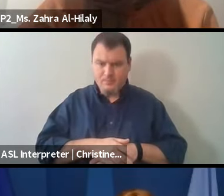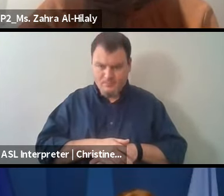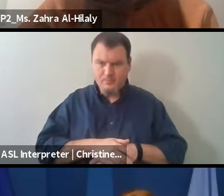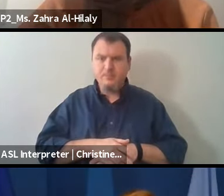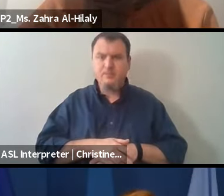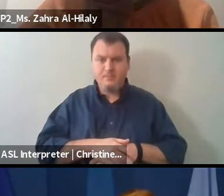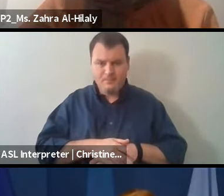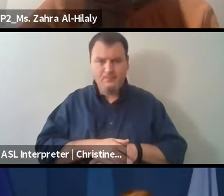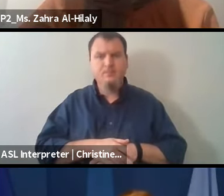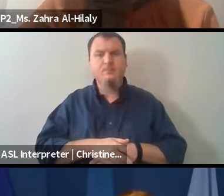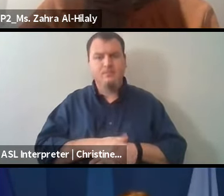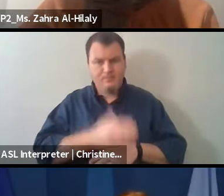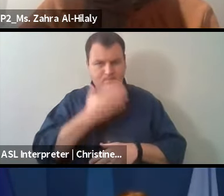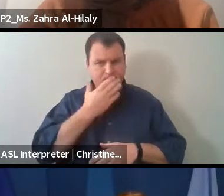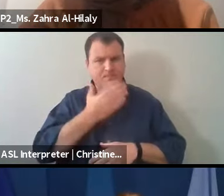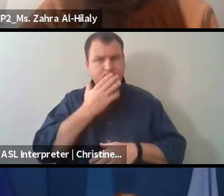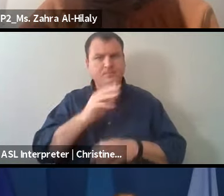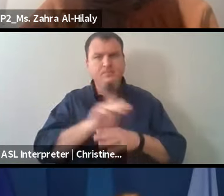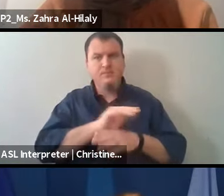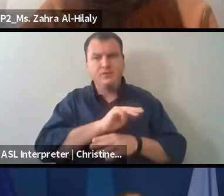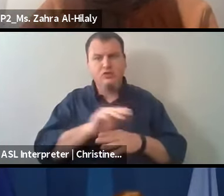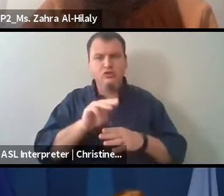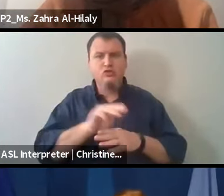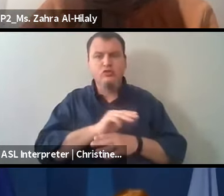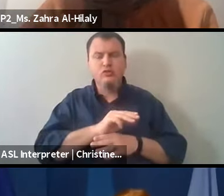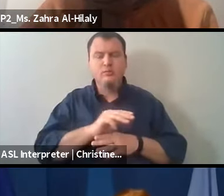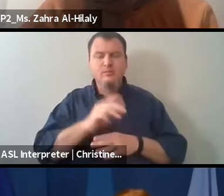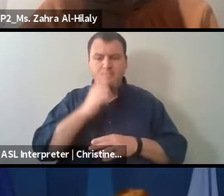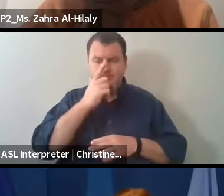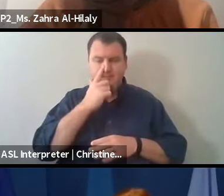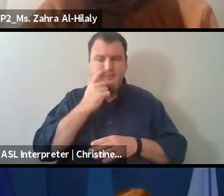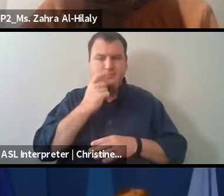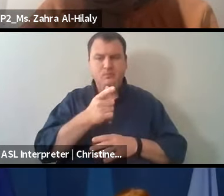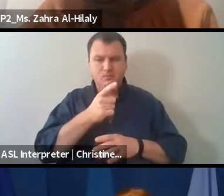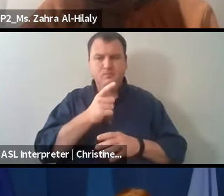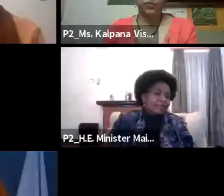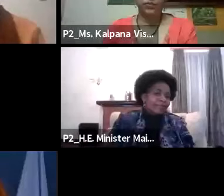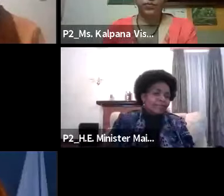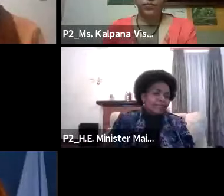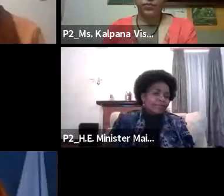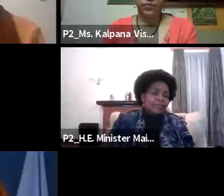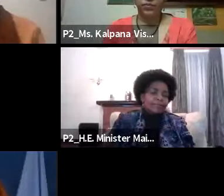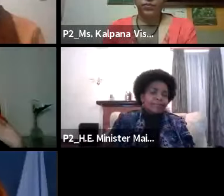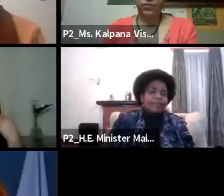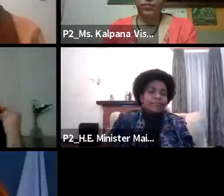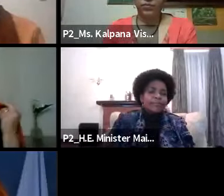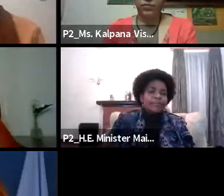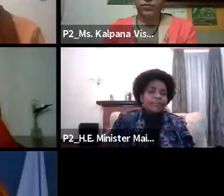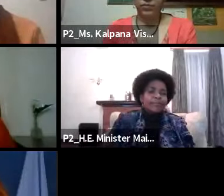Thank you very much, Minister, for those words. You've touched on very many things.